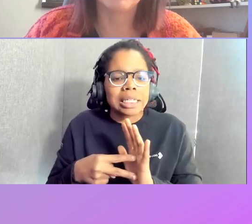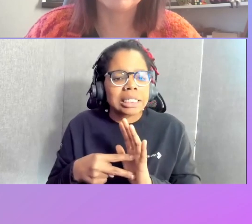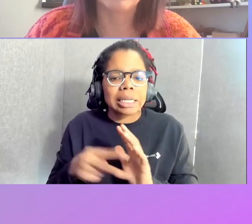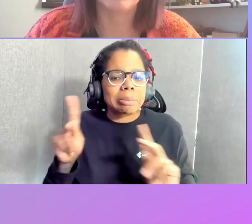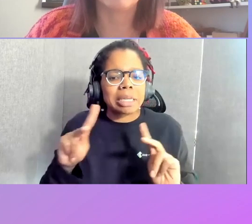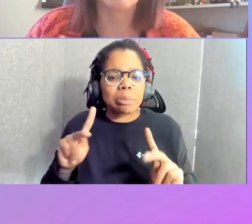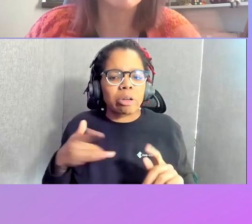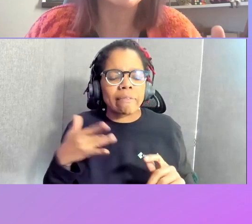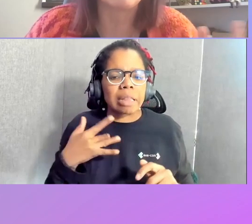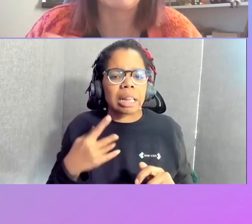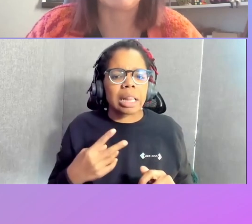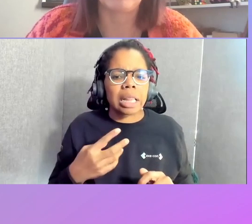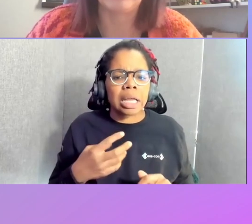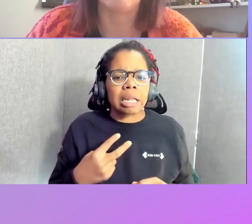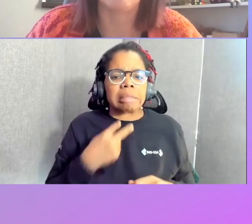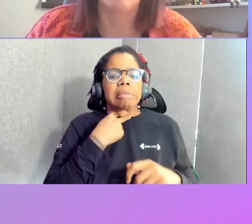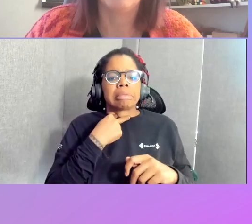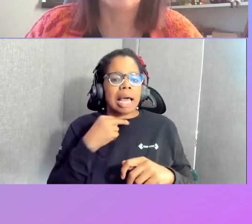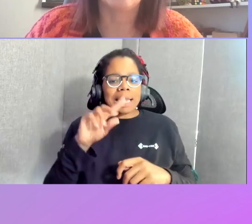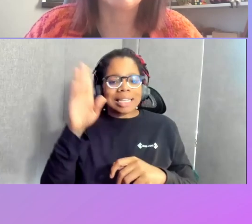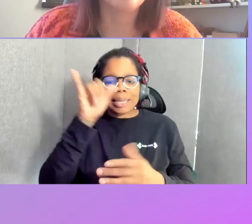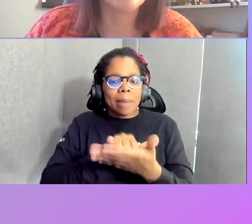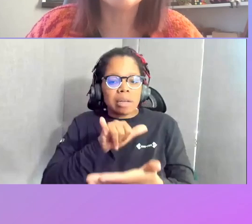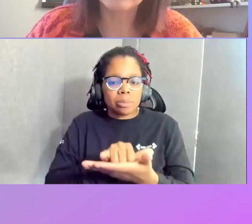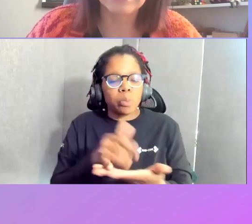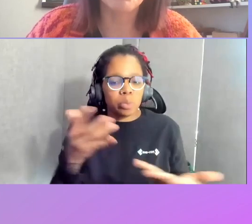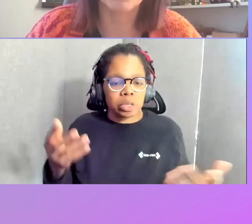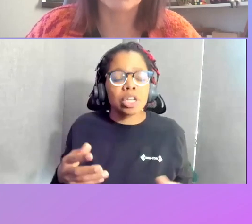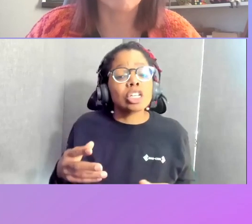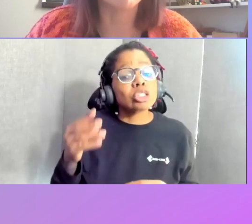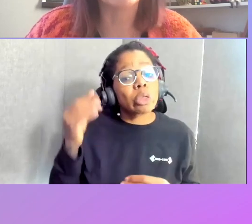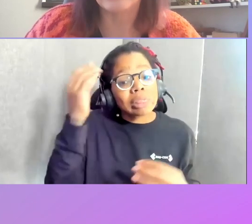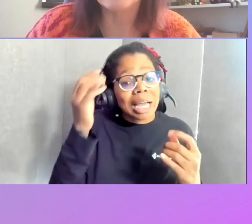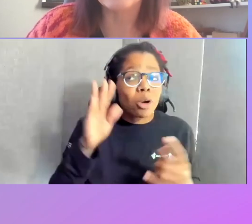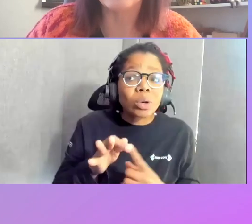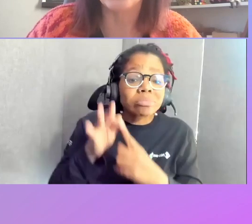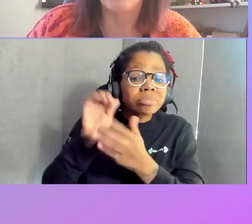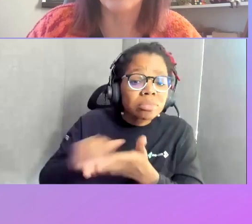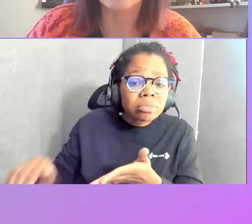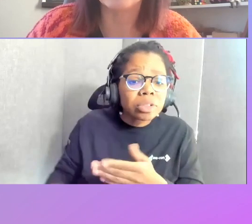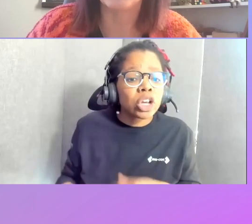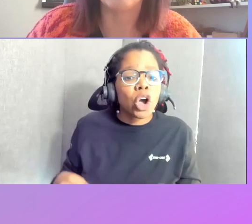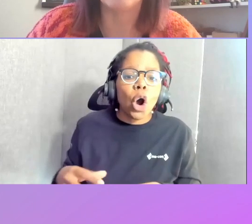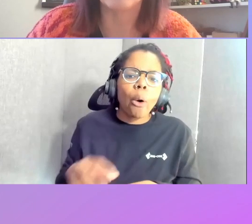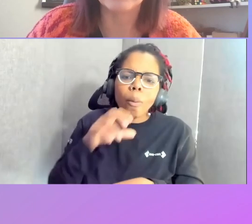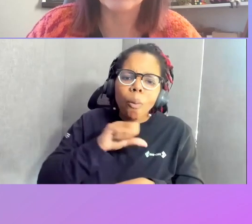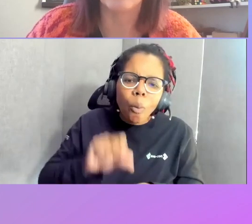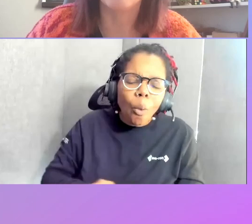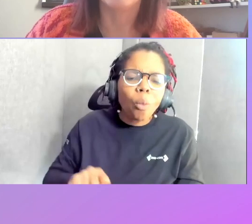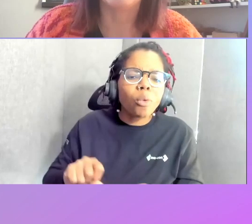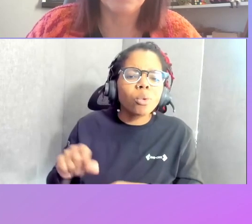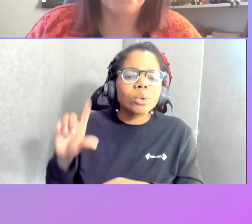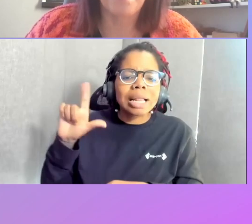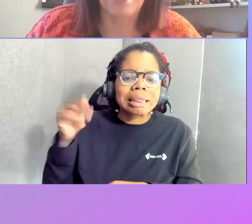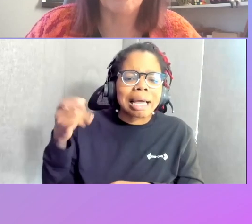feel like it's a target that they can't even hit. So consider the exceptions. Are there legacy UIs that you need to